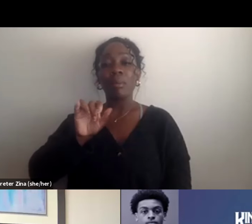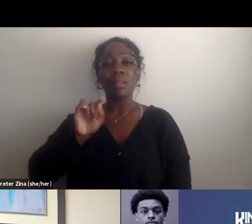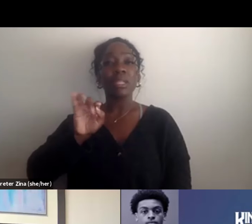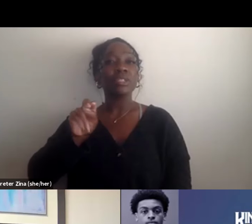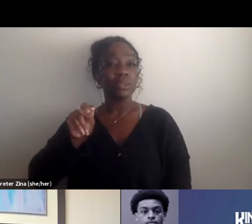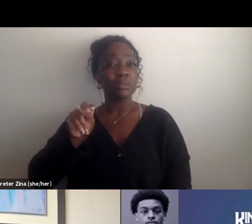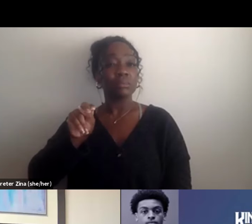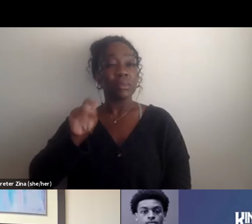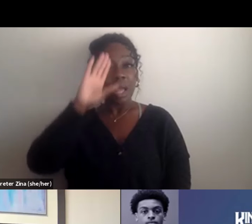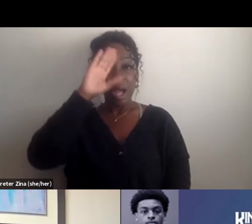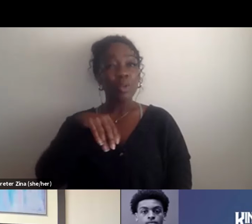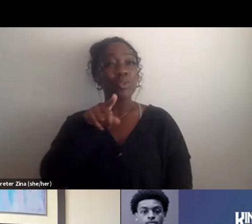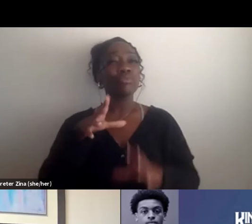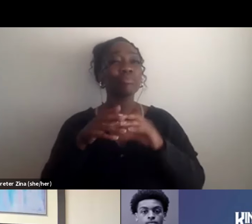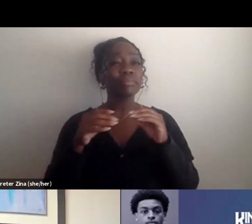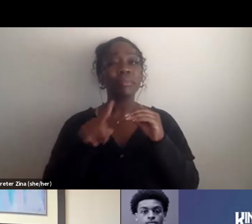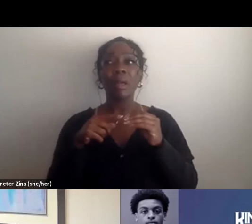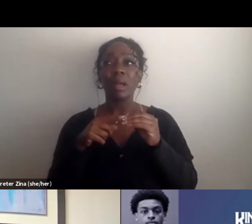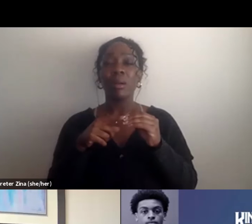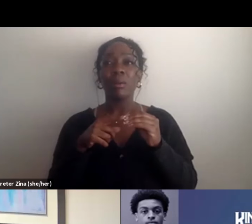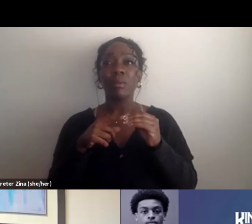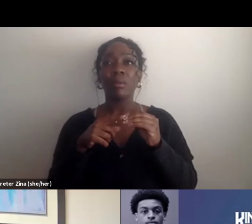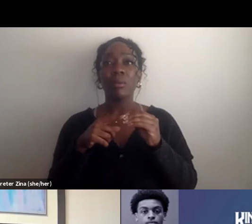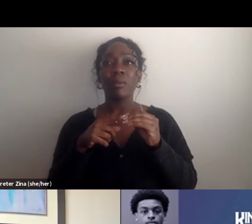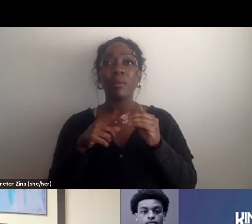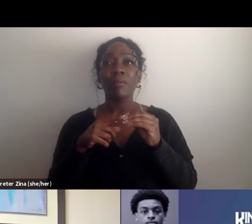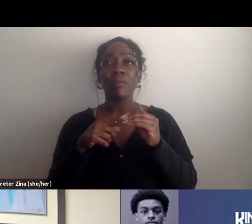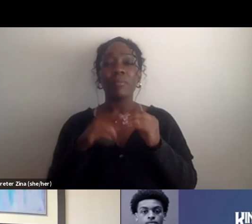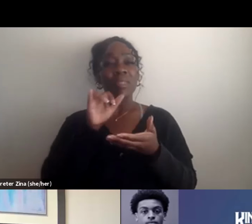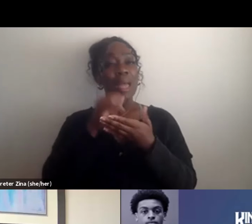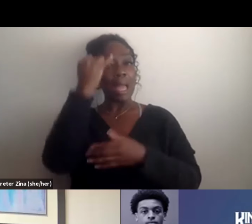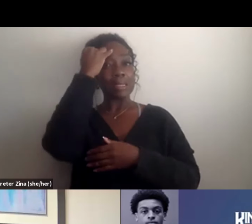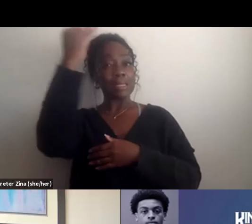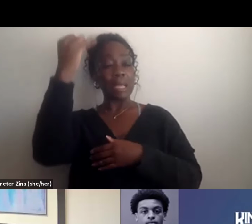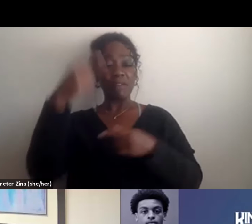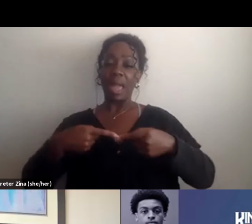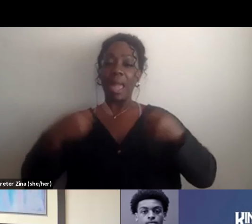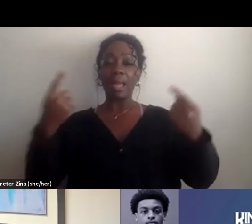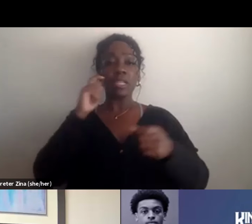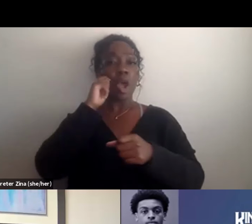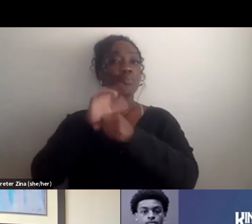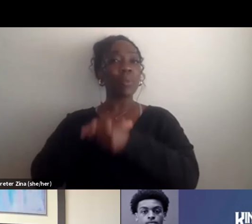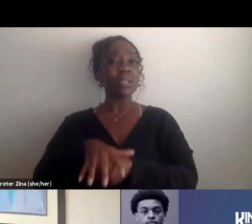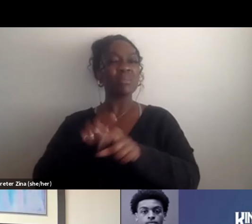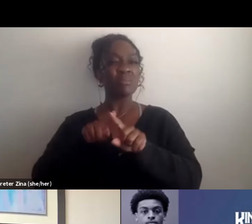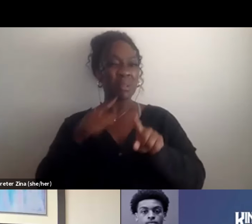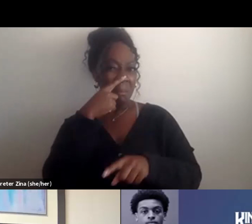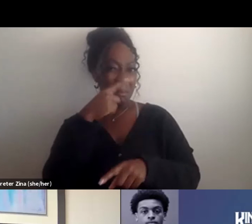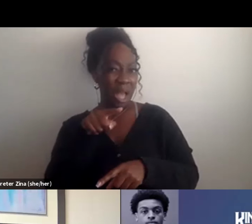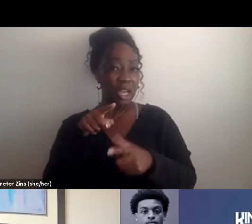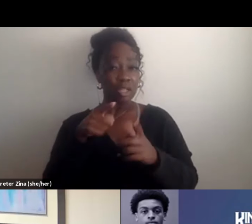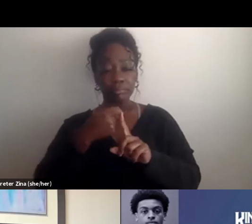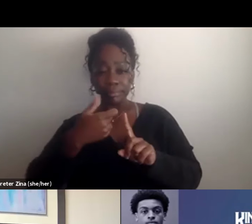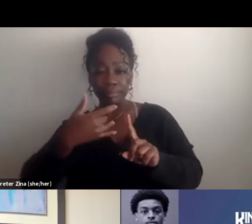of to conceive of it in terms of anti-racism, but can you share a little bit more about how you think of it in terms